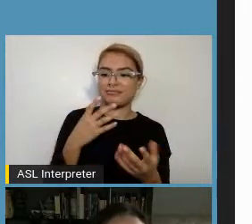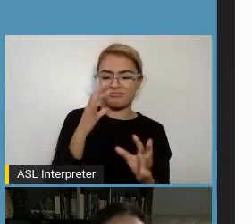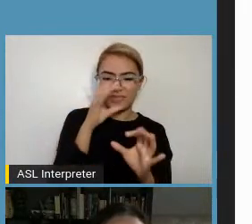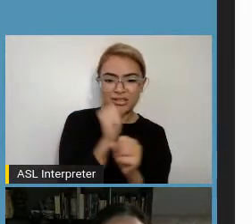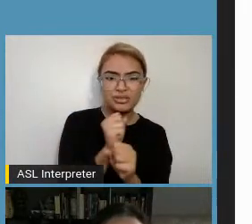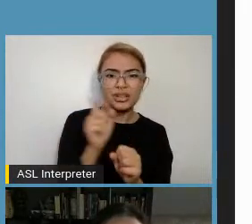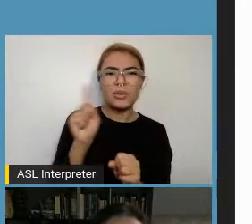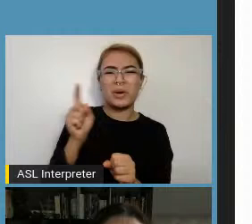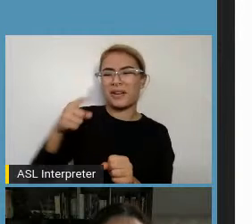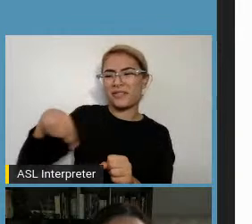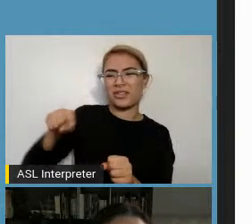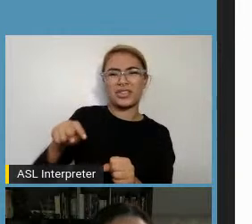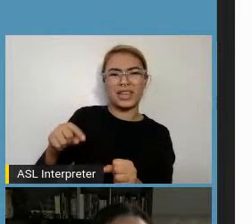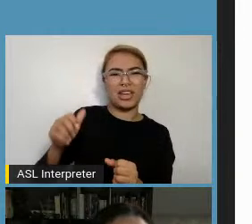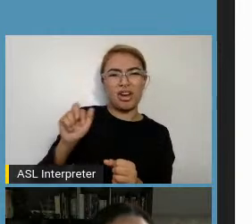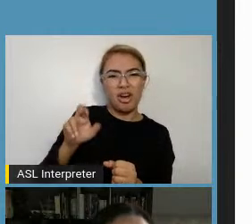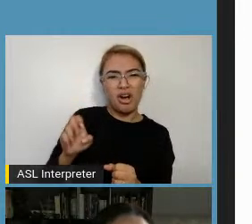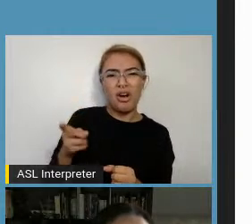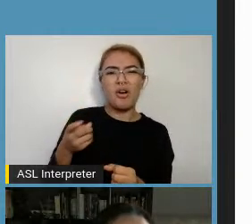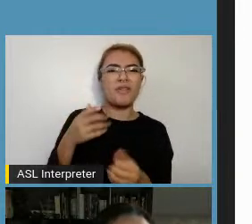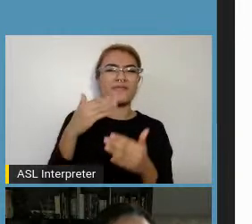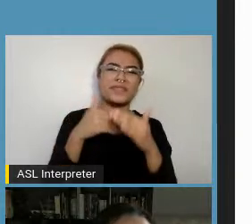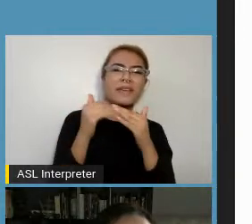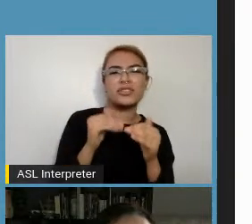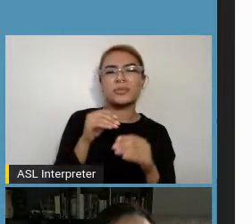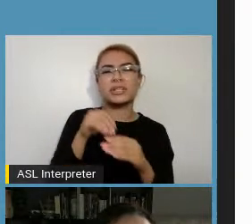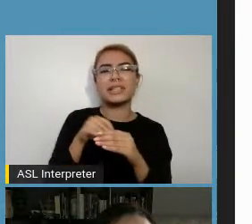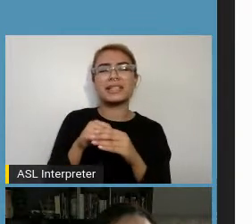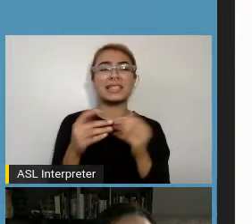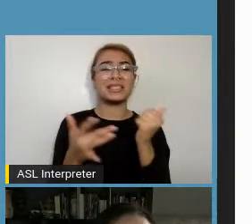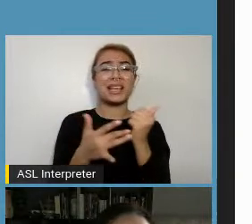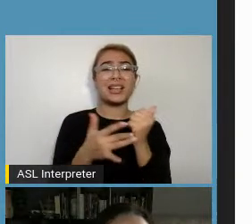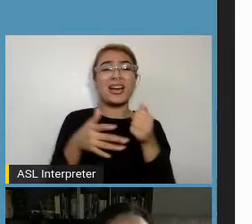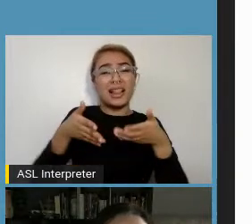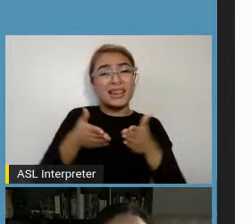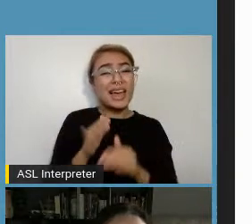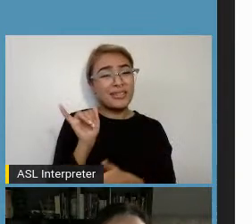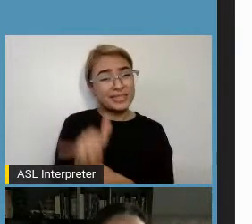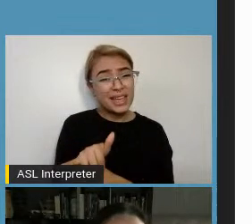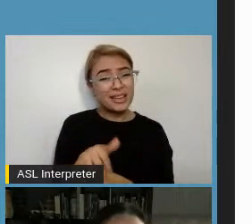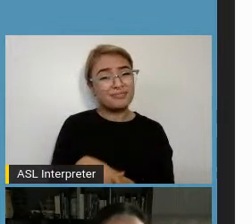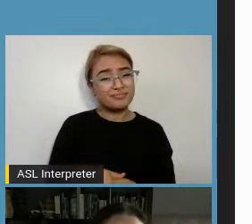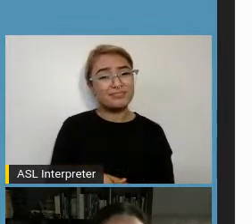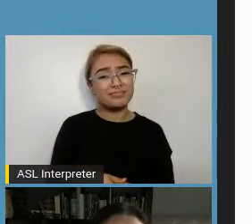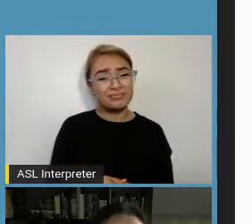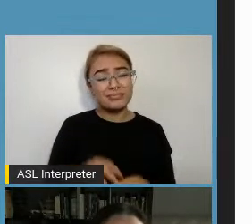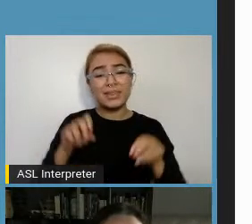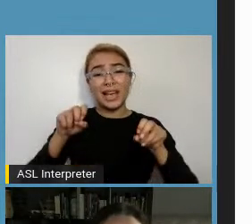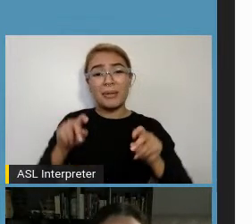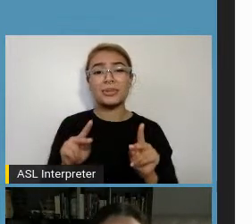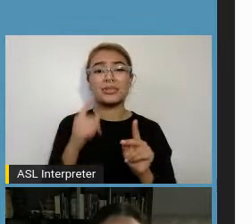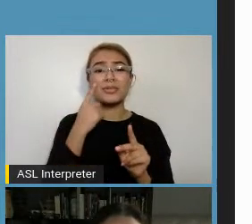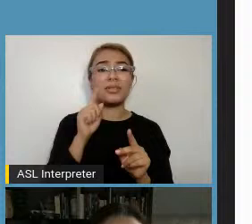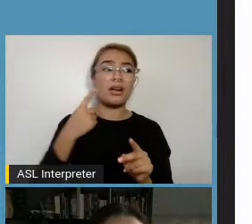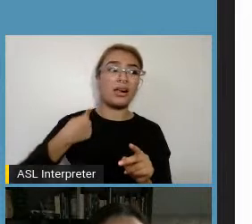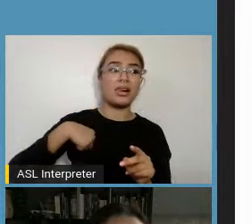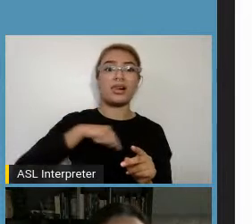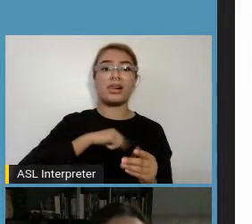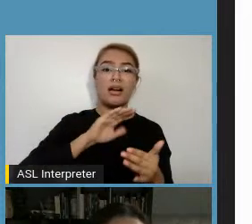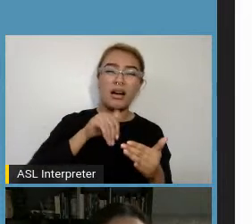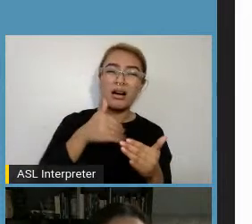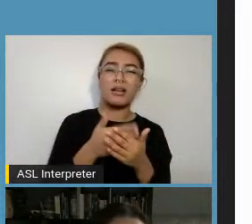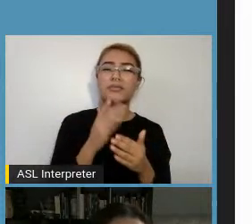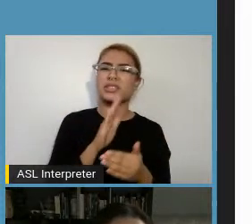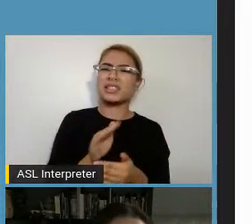feel comfortable is something that technology really allows us to do. And it's just the opportunity for all of us to realize that we'll never